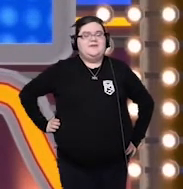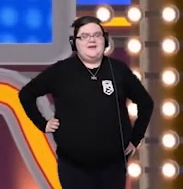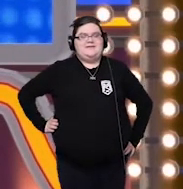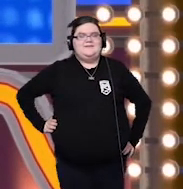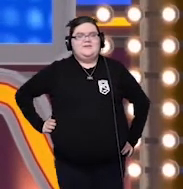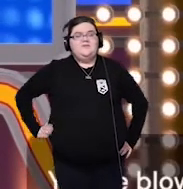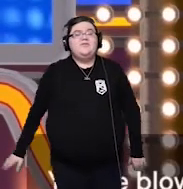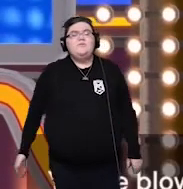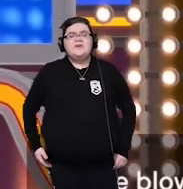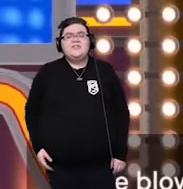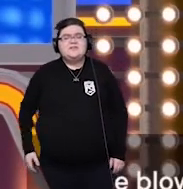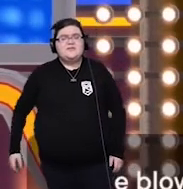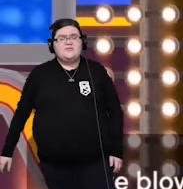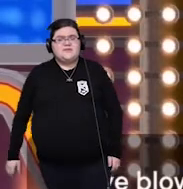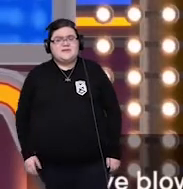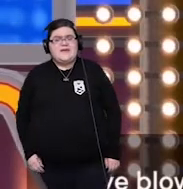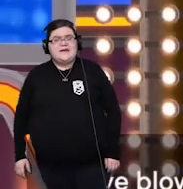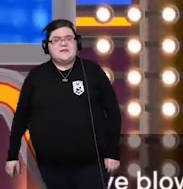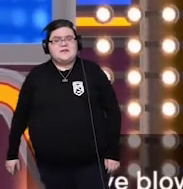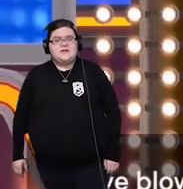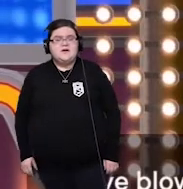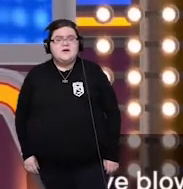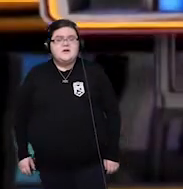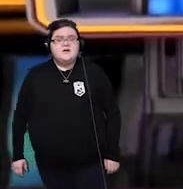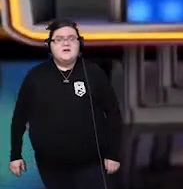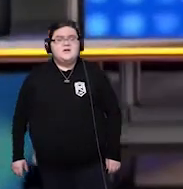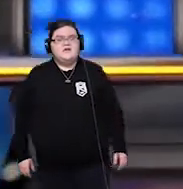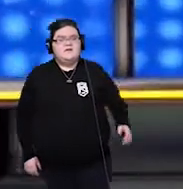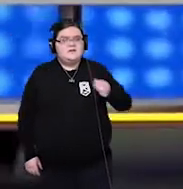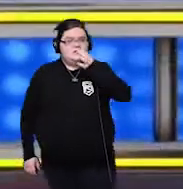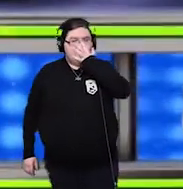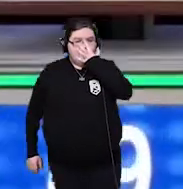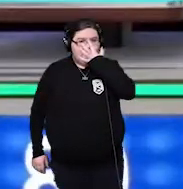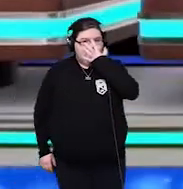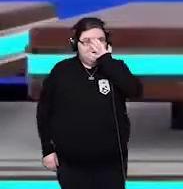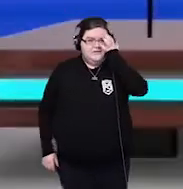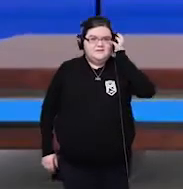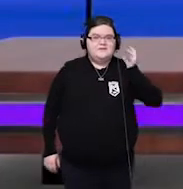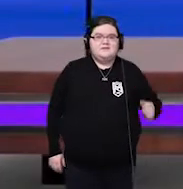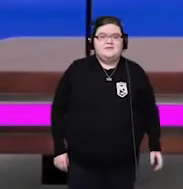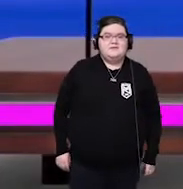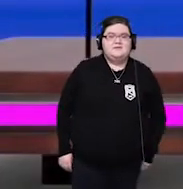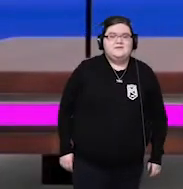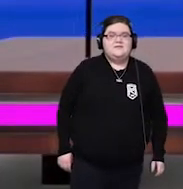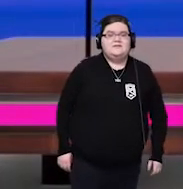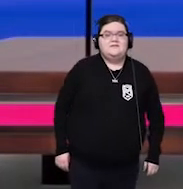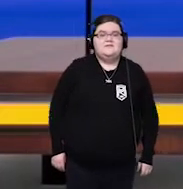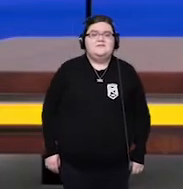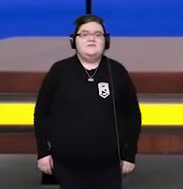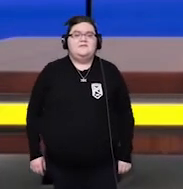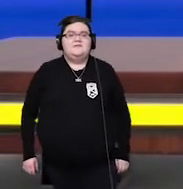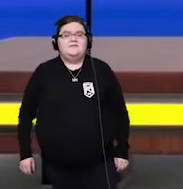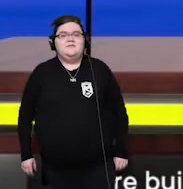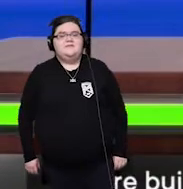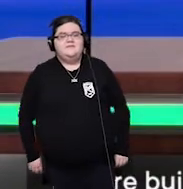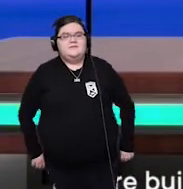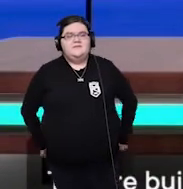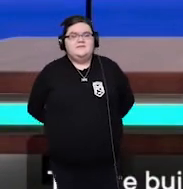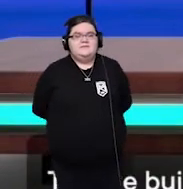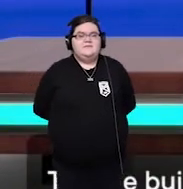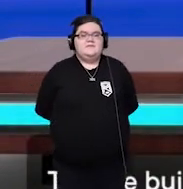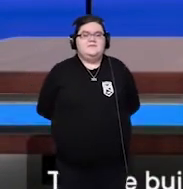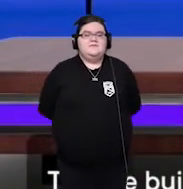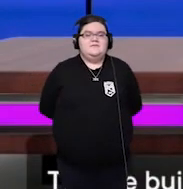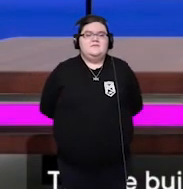Yes. Oh, okay. Well, then what are these other six? This has been abysmal. I'm excited to see what it is, though. They ain't even hit triple digits yet,